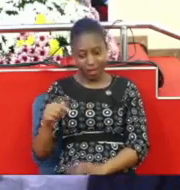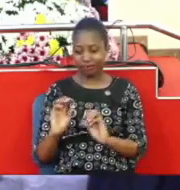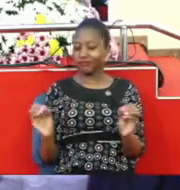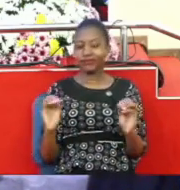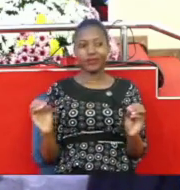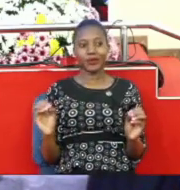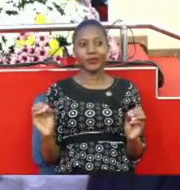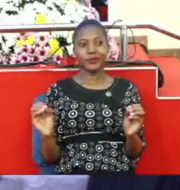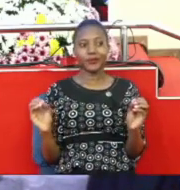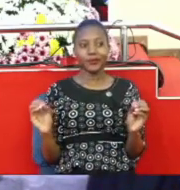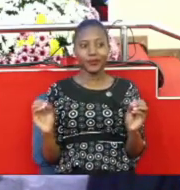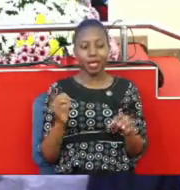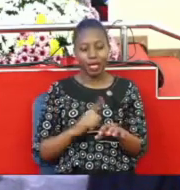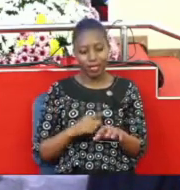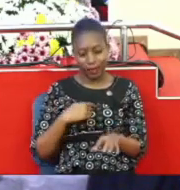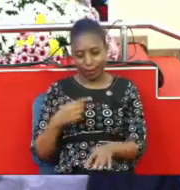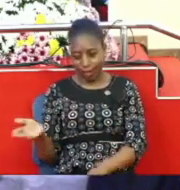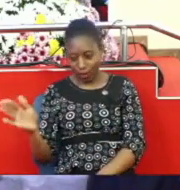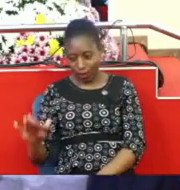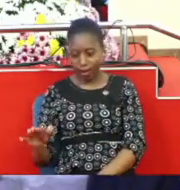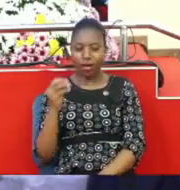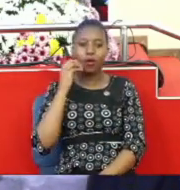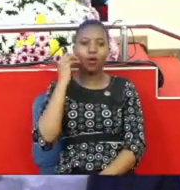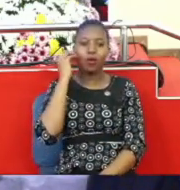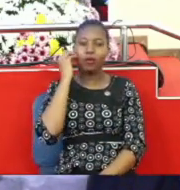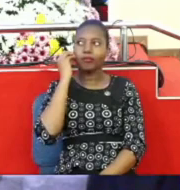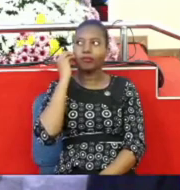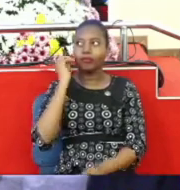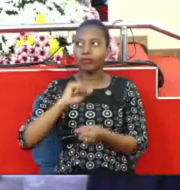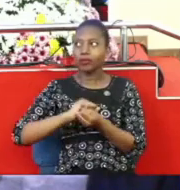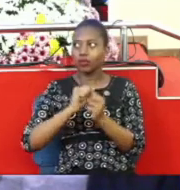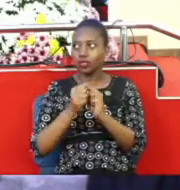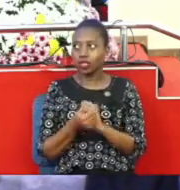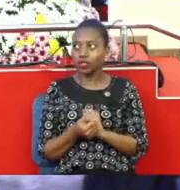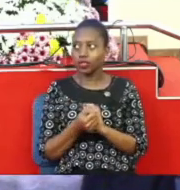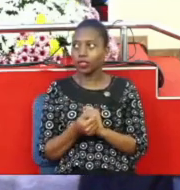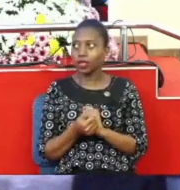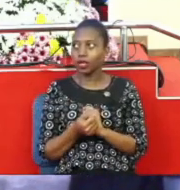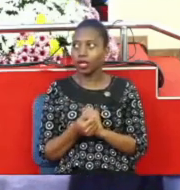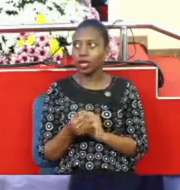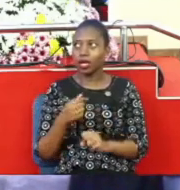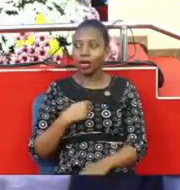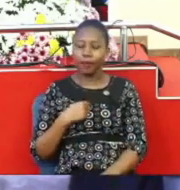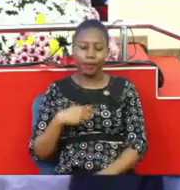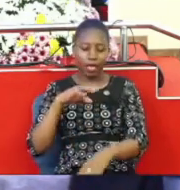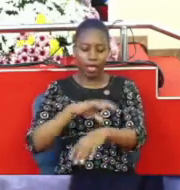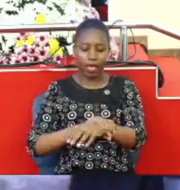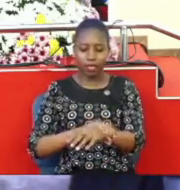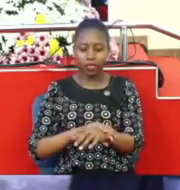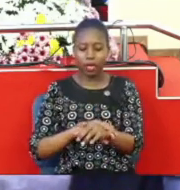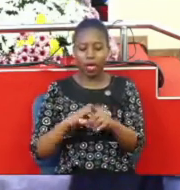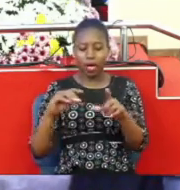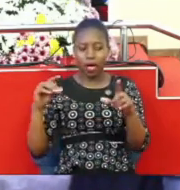So when I went home, kwa hivyo wakati so that I can change, ili niweze kubadilika, I found a letter of invitation. Nikapata barua